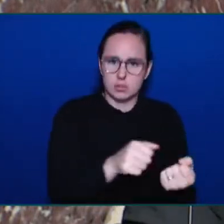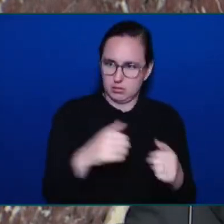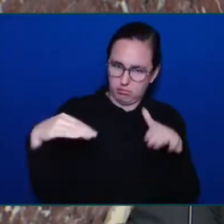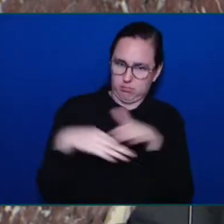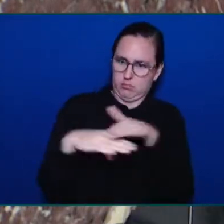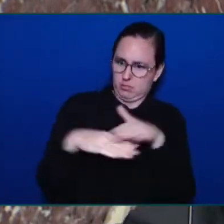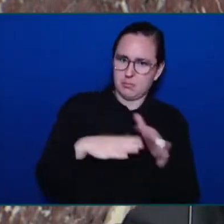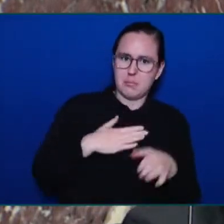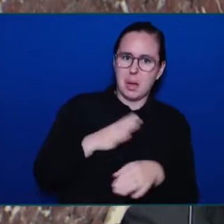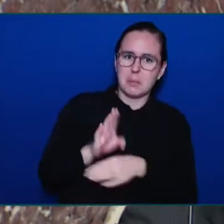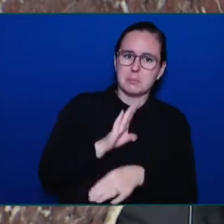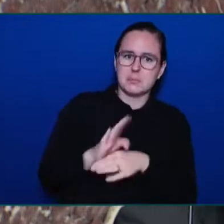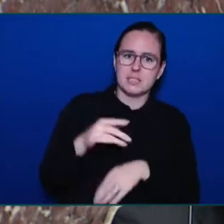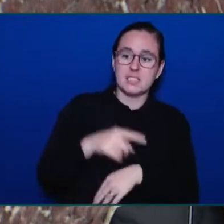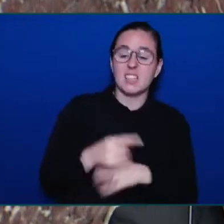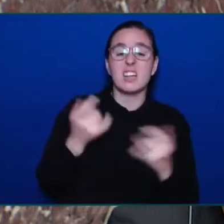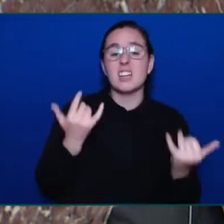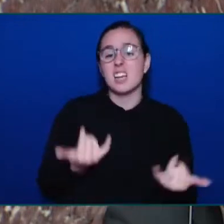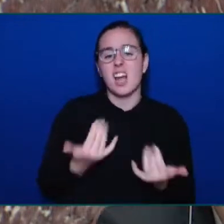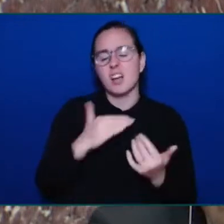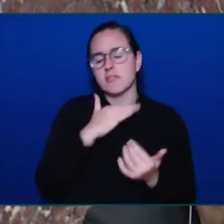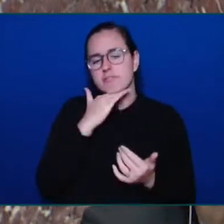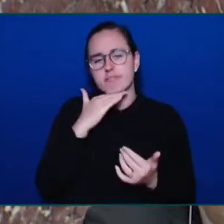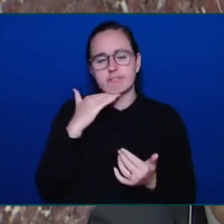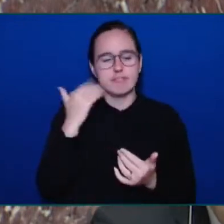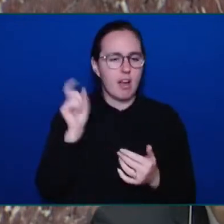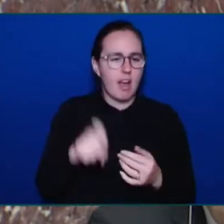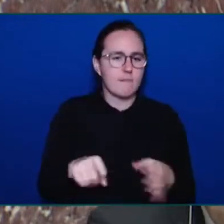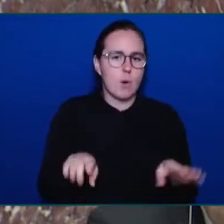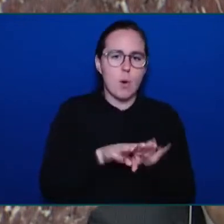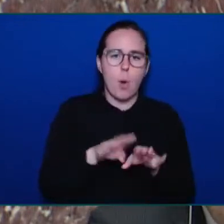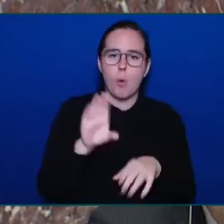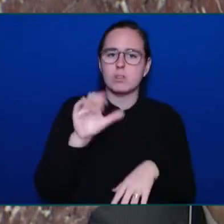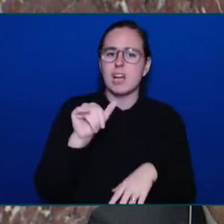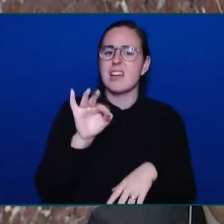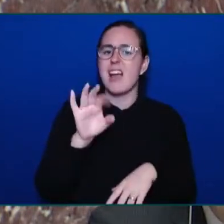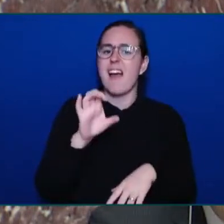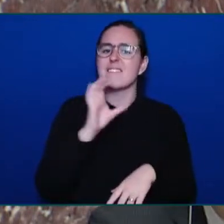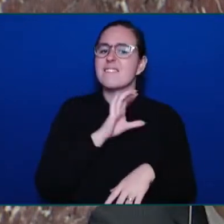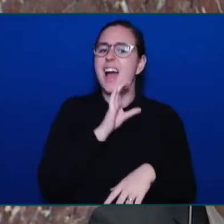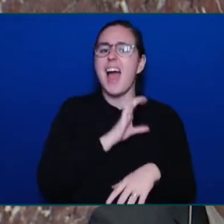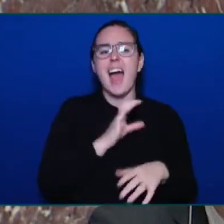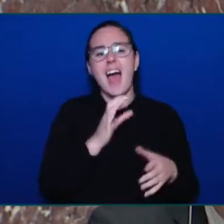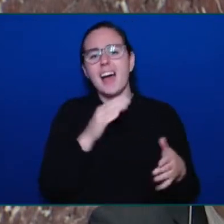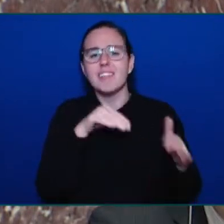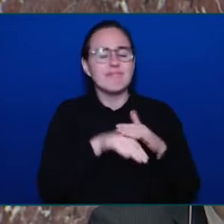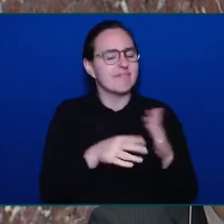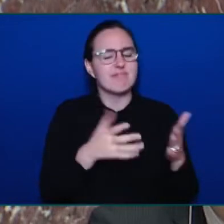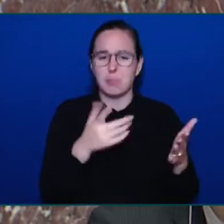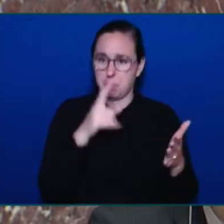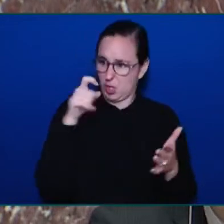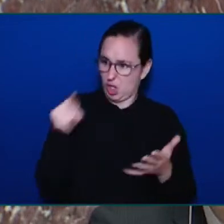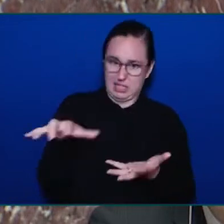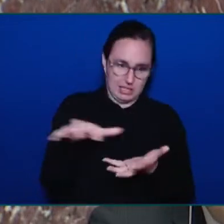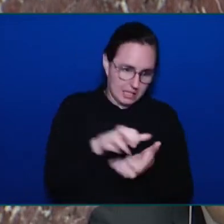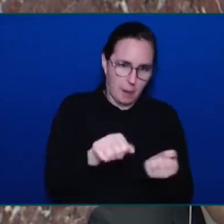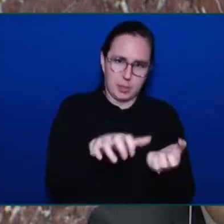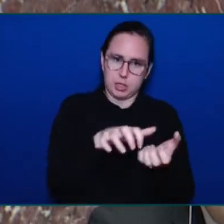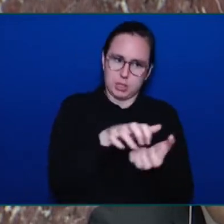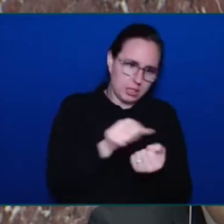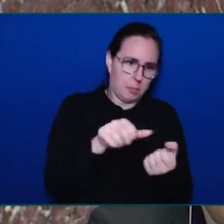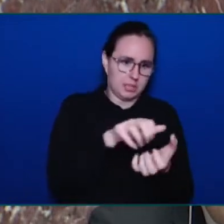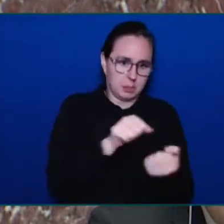Street because of the random violence and chaos impacting his business. This is happening